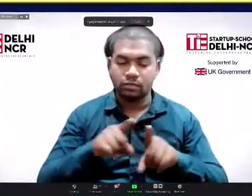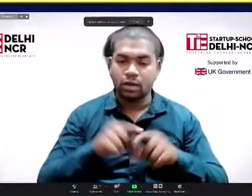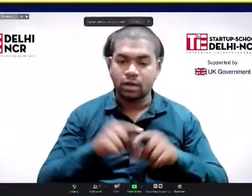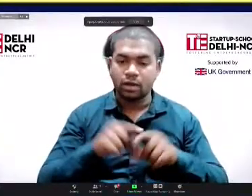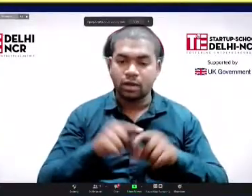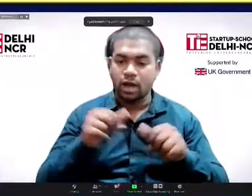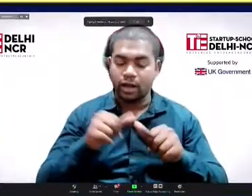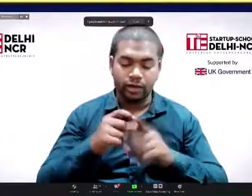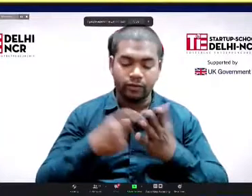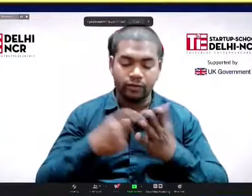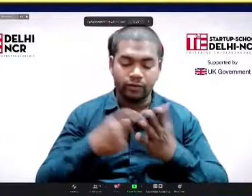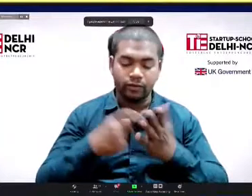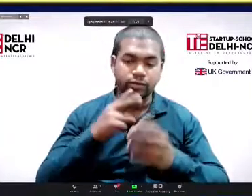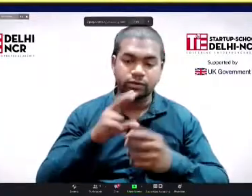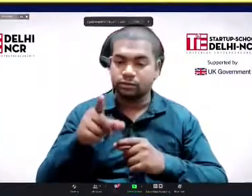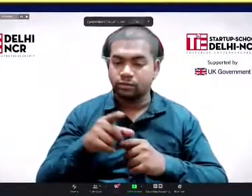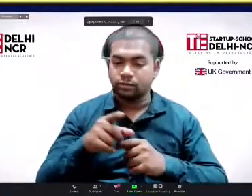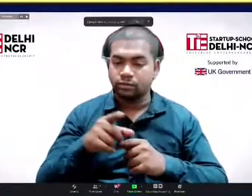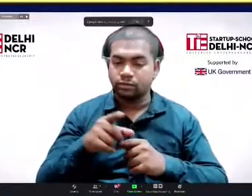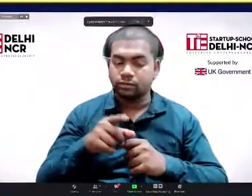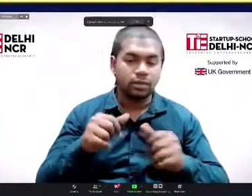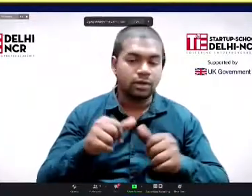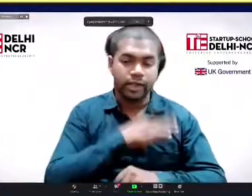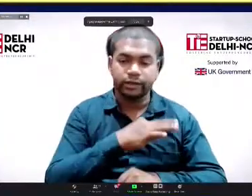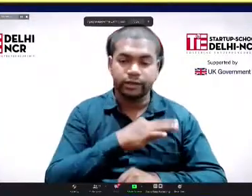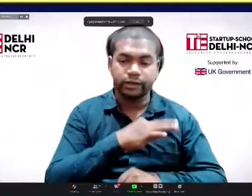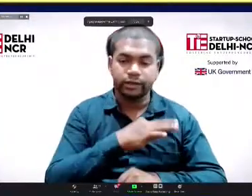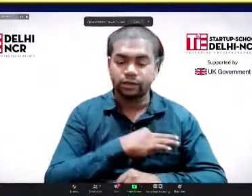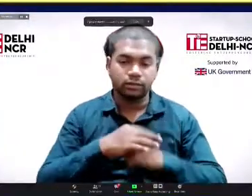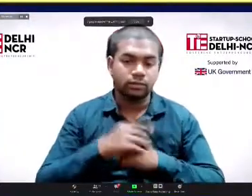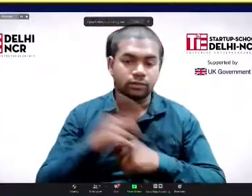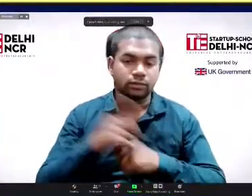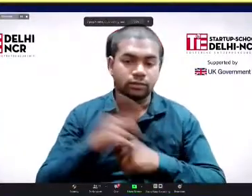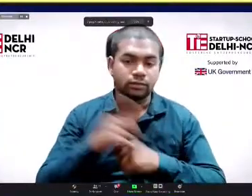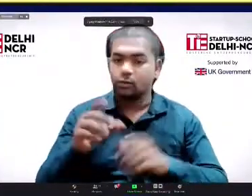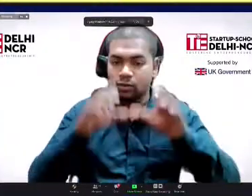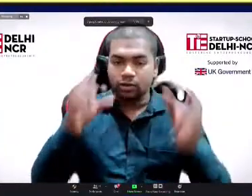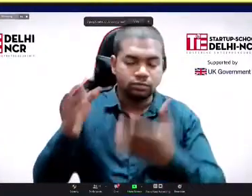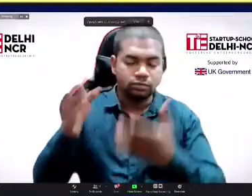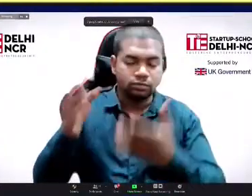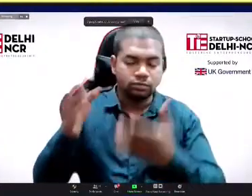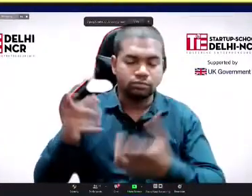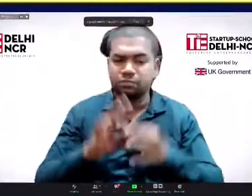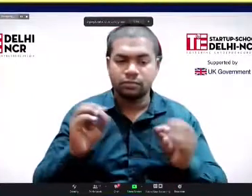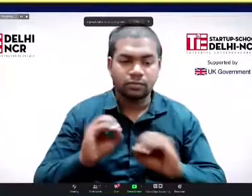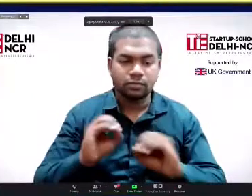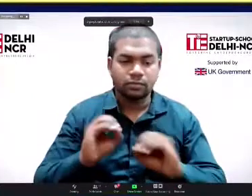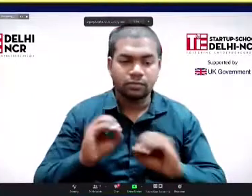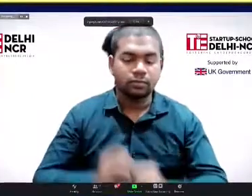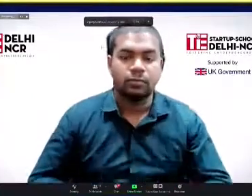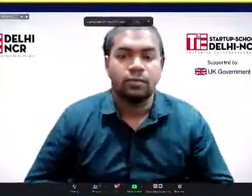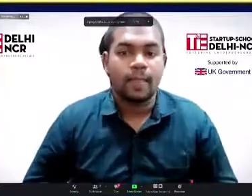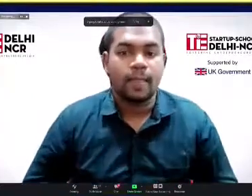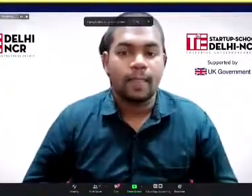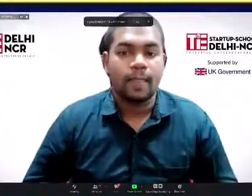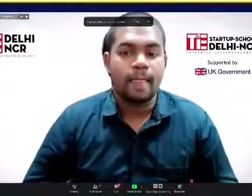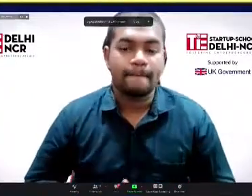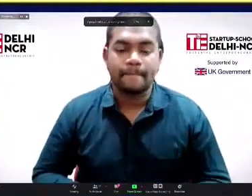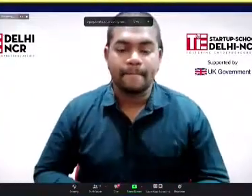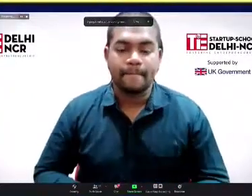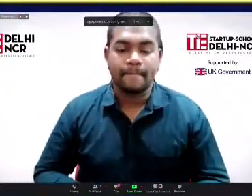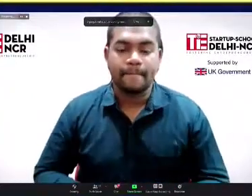got some cockeyed view of what should be said to the customer, which has no connection with what you actually